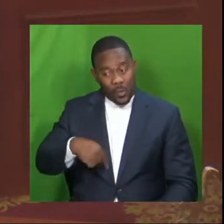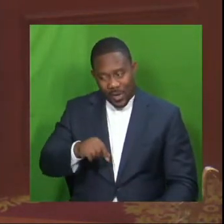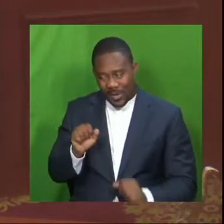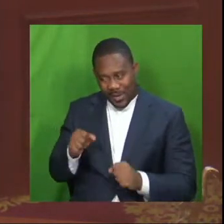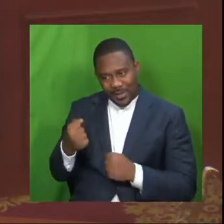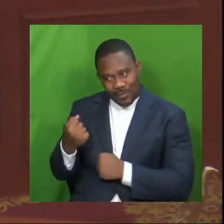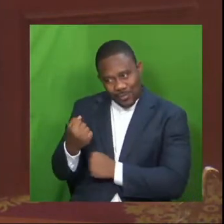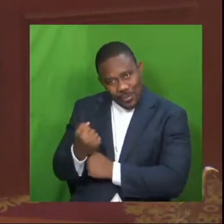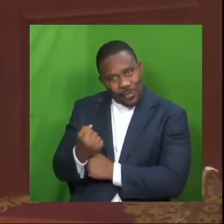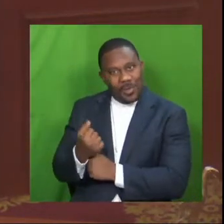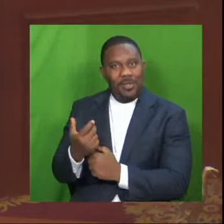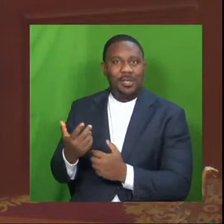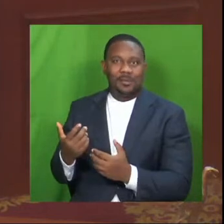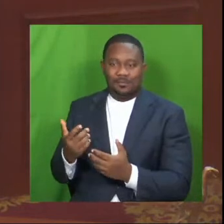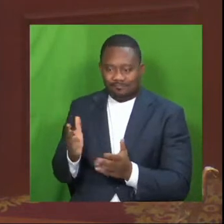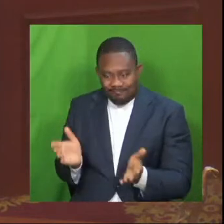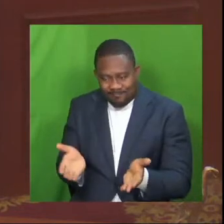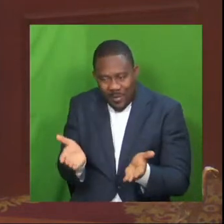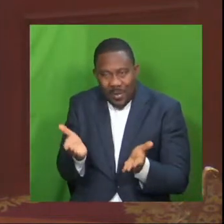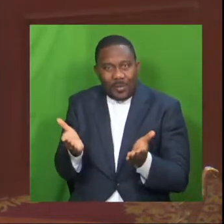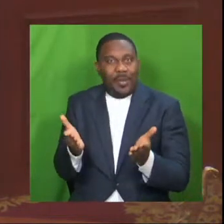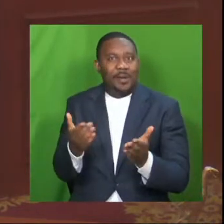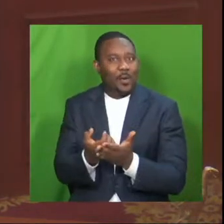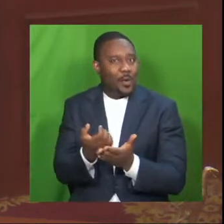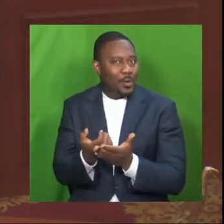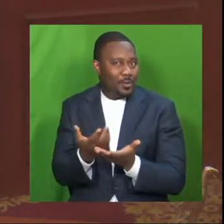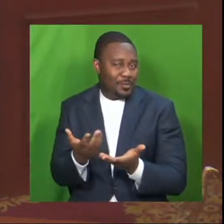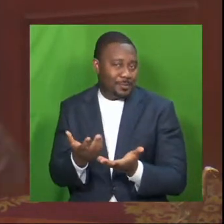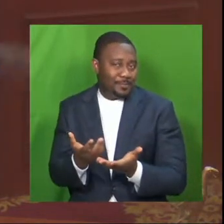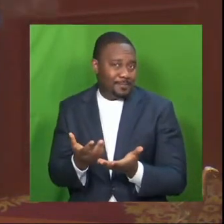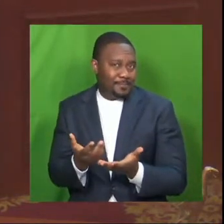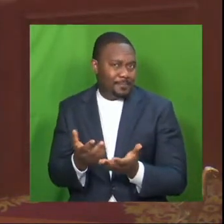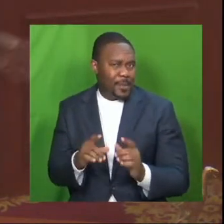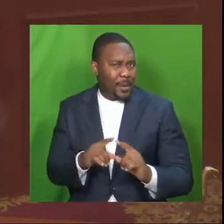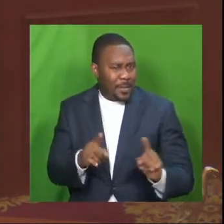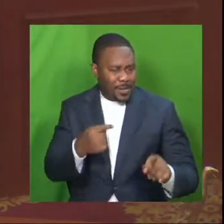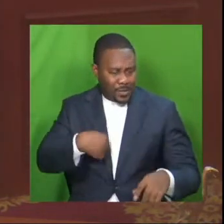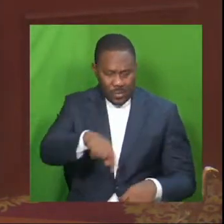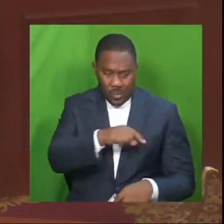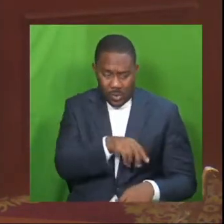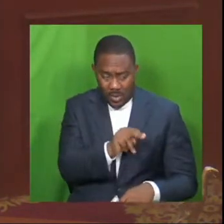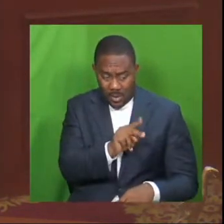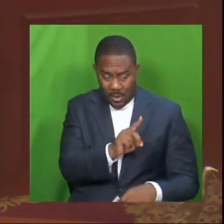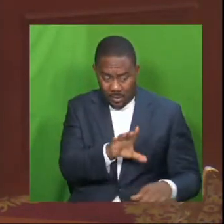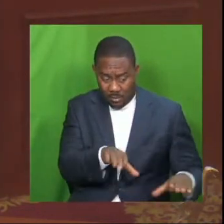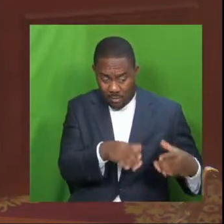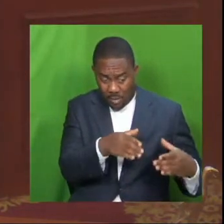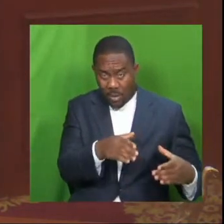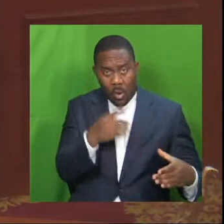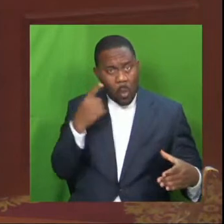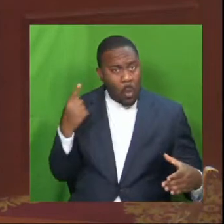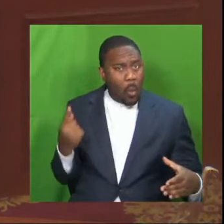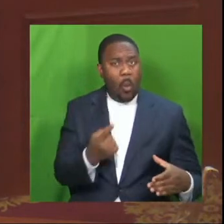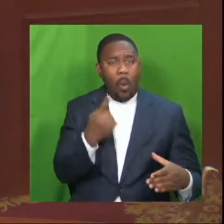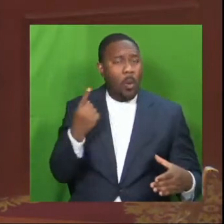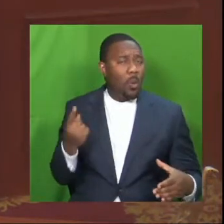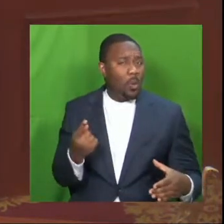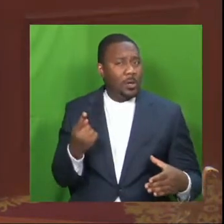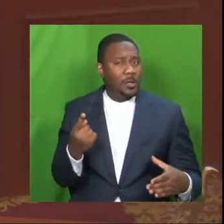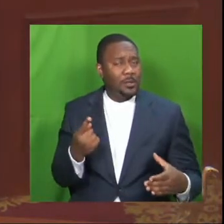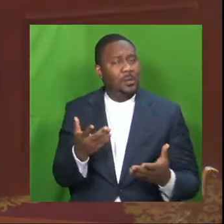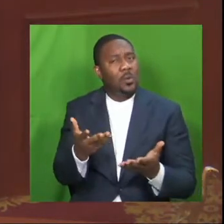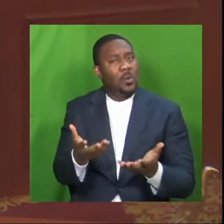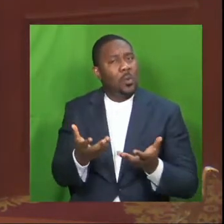a post-COVID economy. But, Mr. Speaker, we on this side have always demanded, in the name